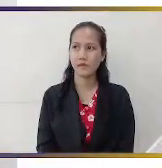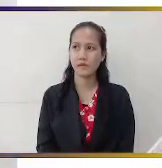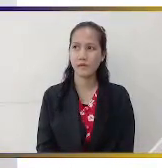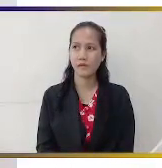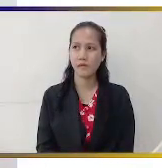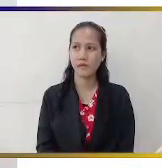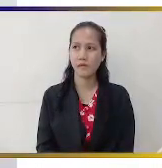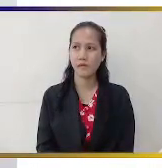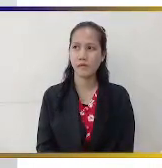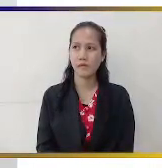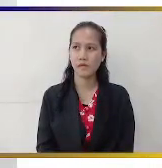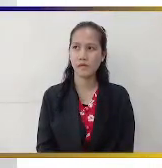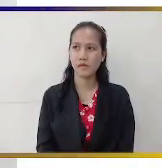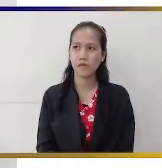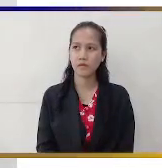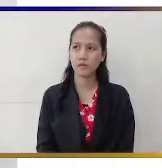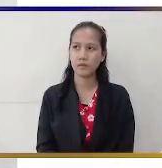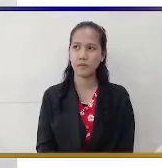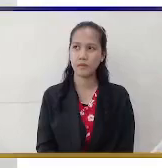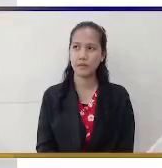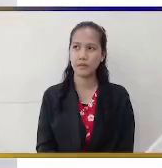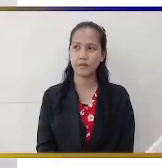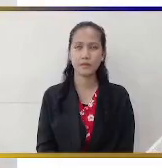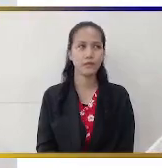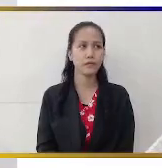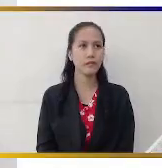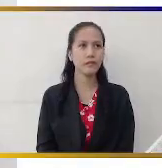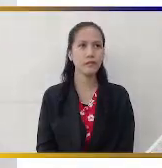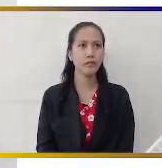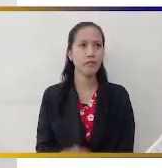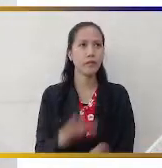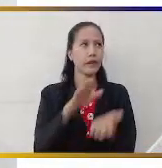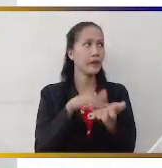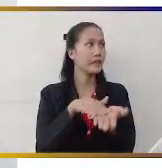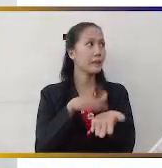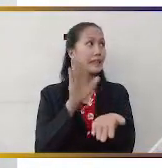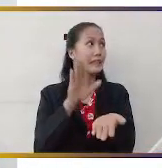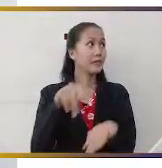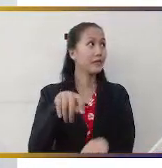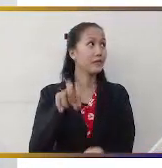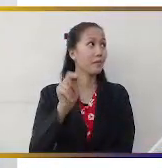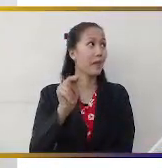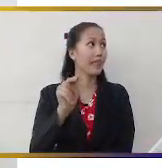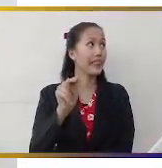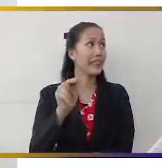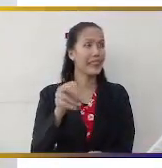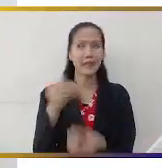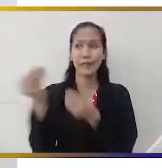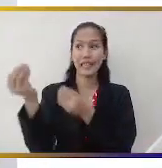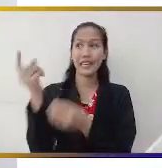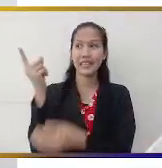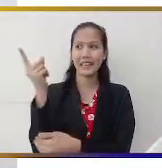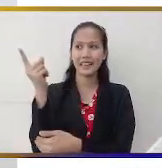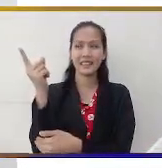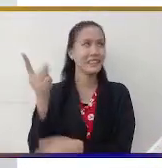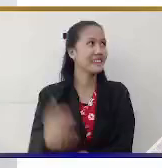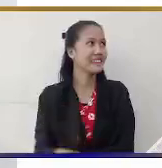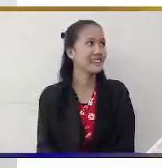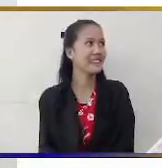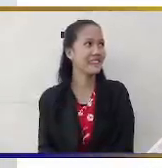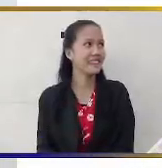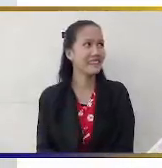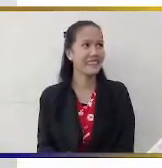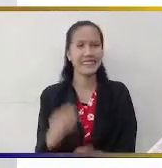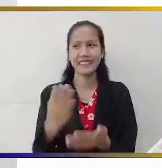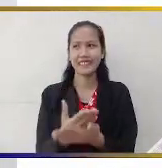It's specifically for writing in Bibles. It won't bleed through. It's a very nice pen. These pens are very expensive. What if you got that back instead of your